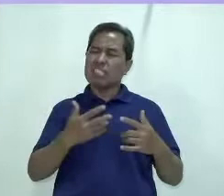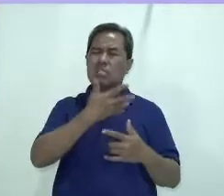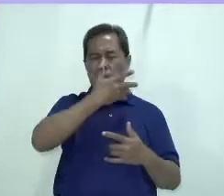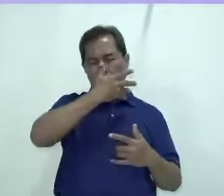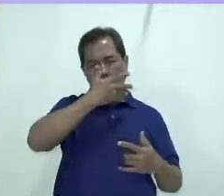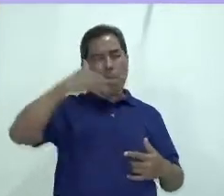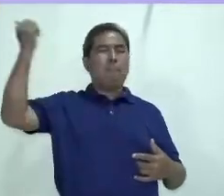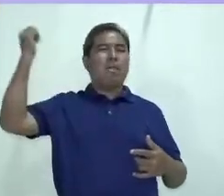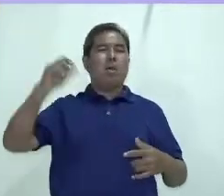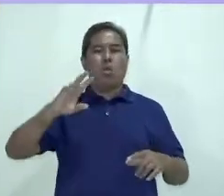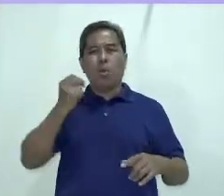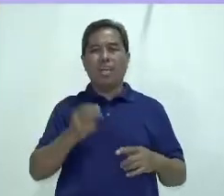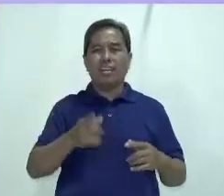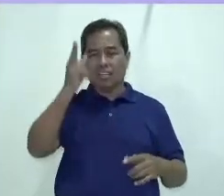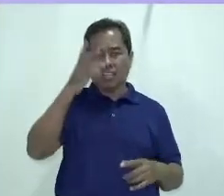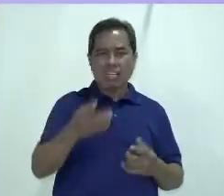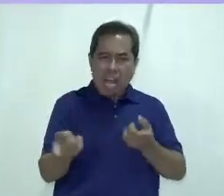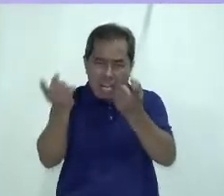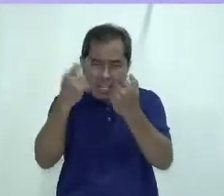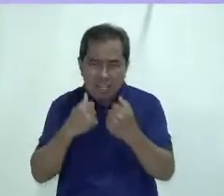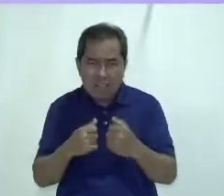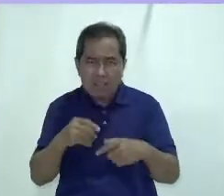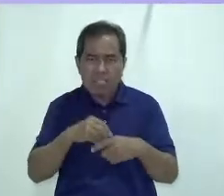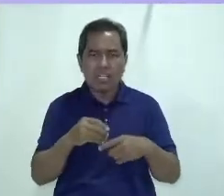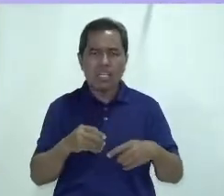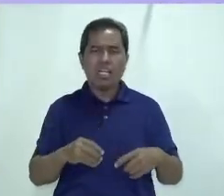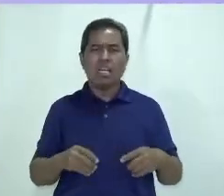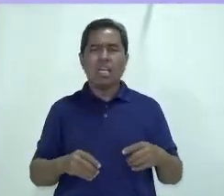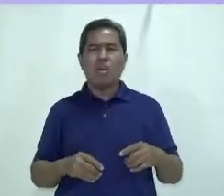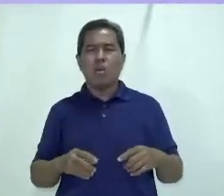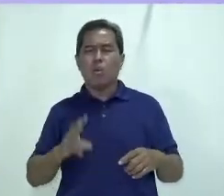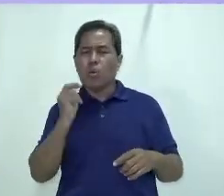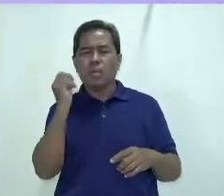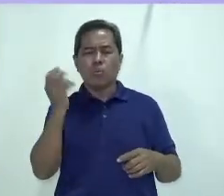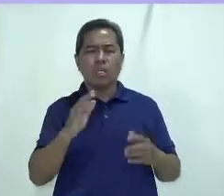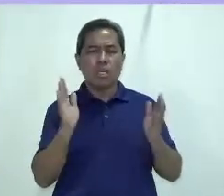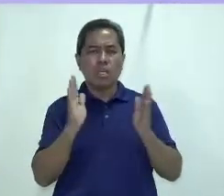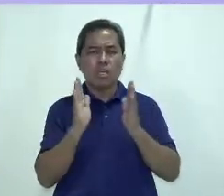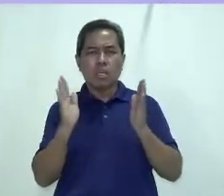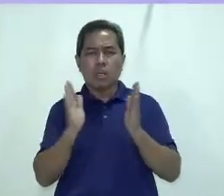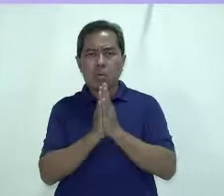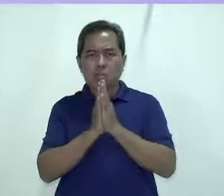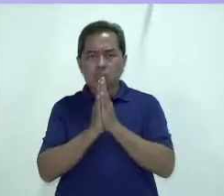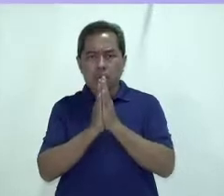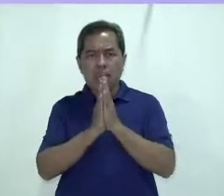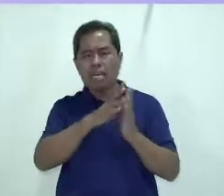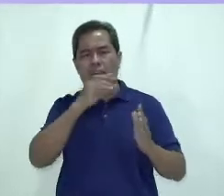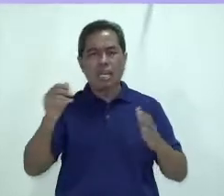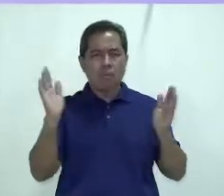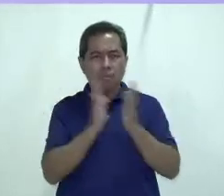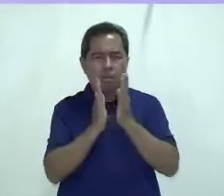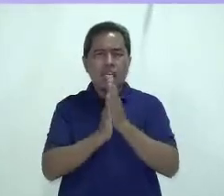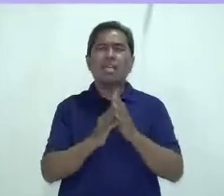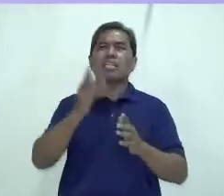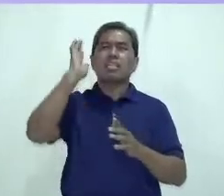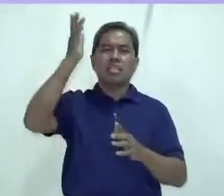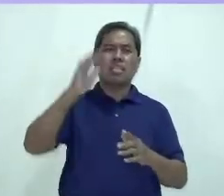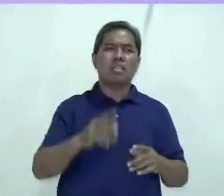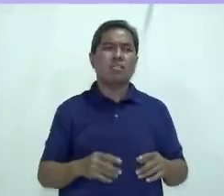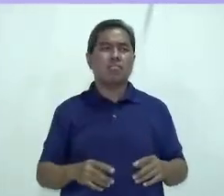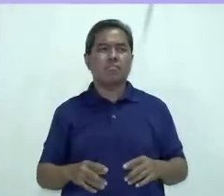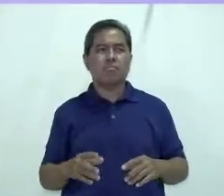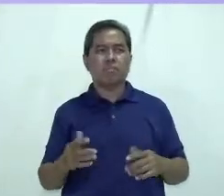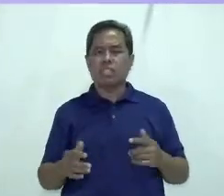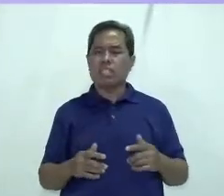When God comes in, when we pray and praise Him, it's a feeling that is not